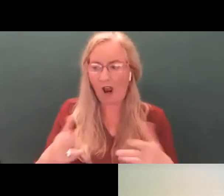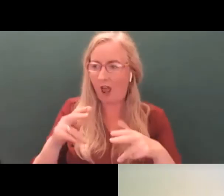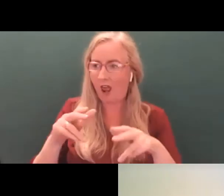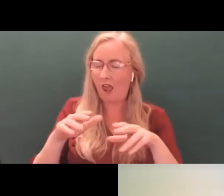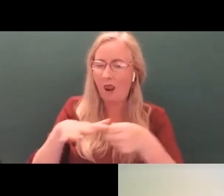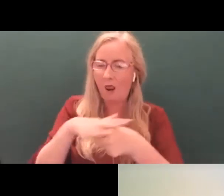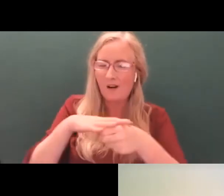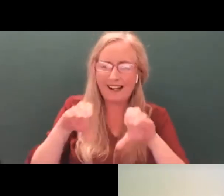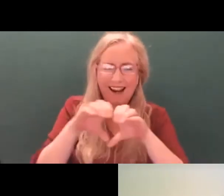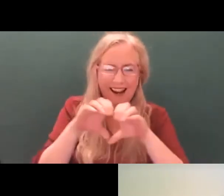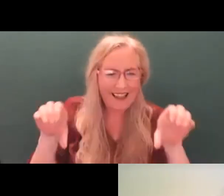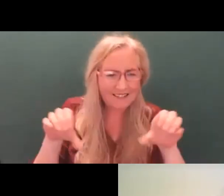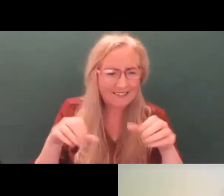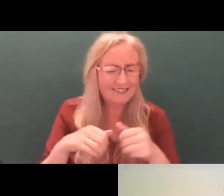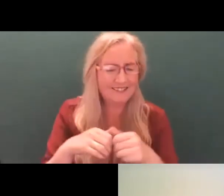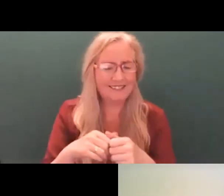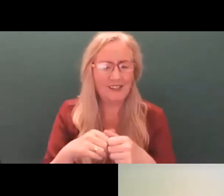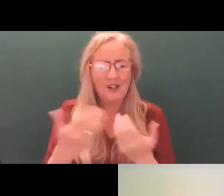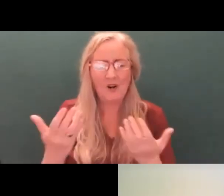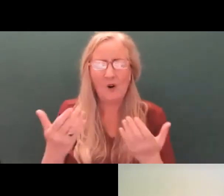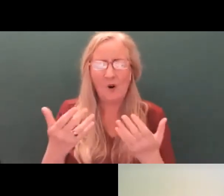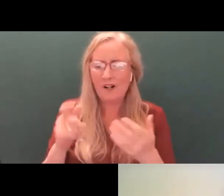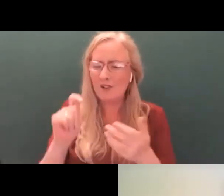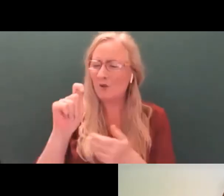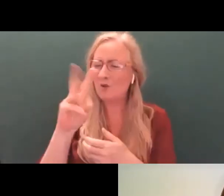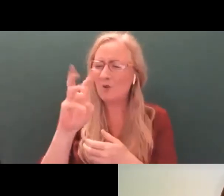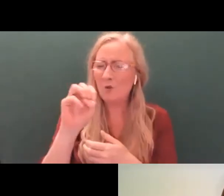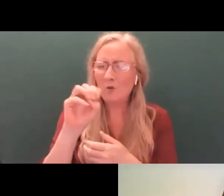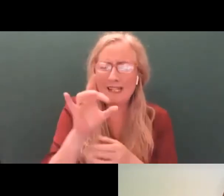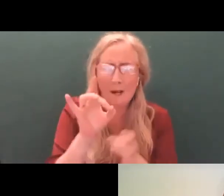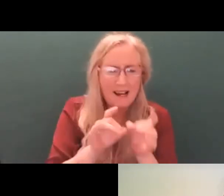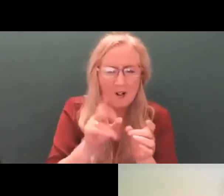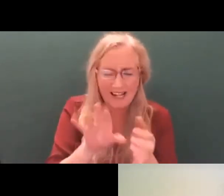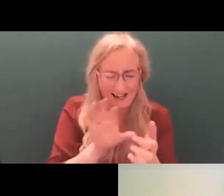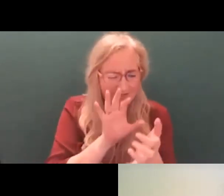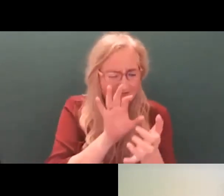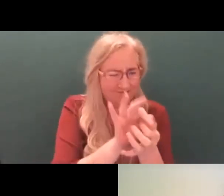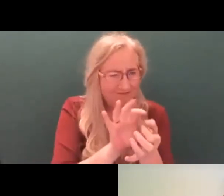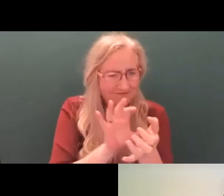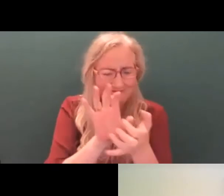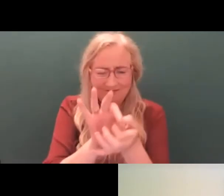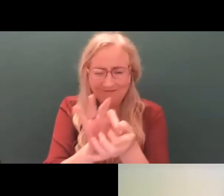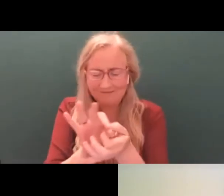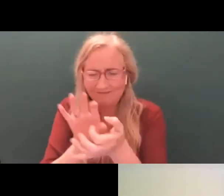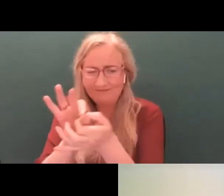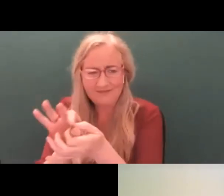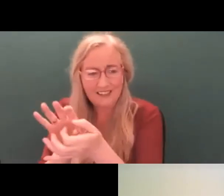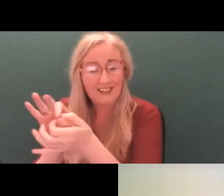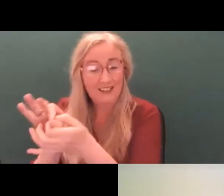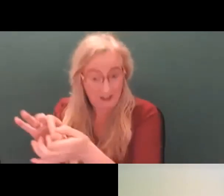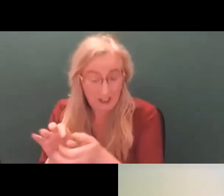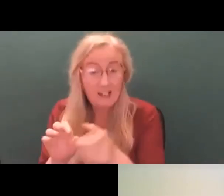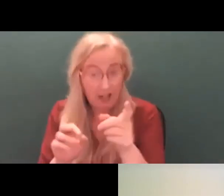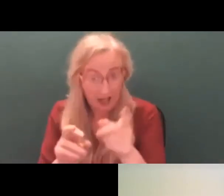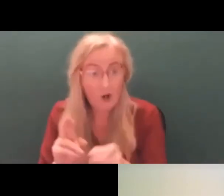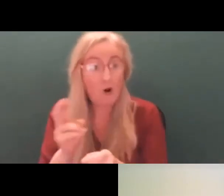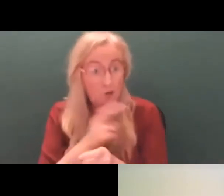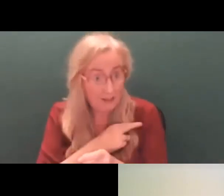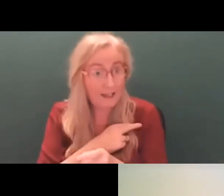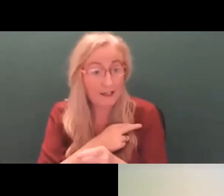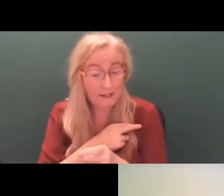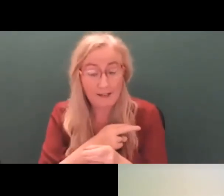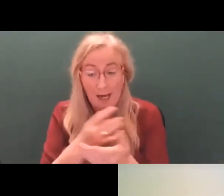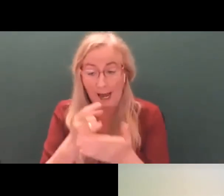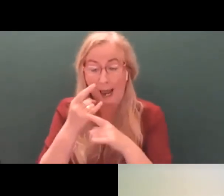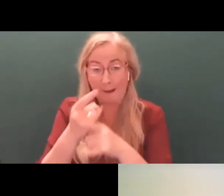or somebody who makes local, tweed or whatever. You can tie it into those kind of things as well. And it really does help bring your story